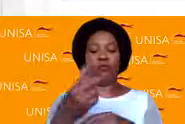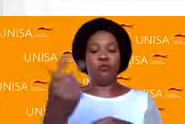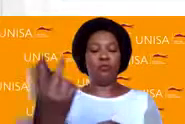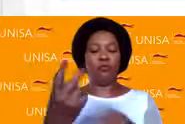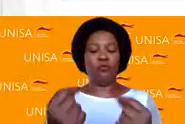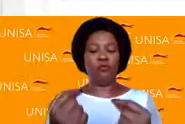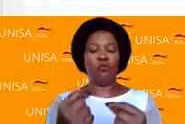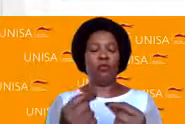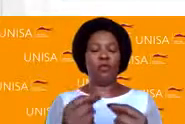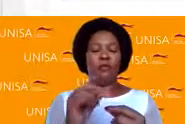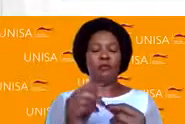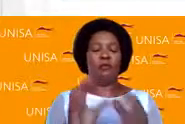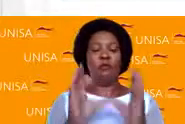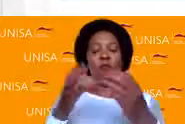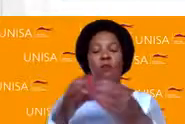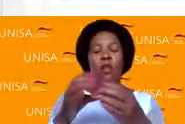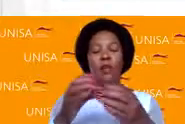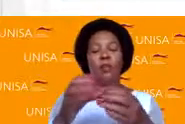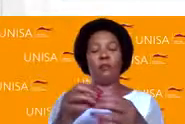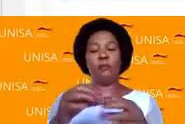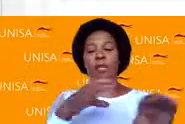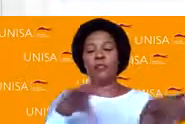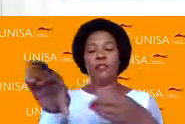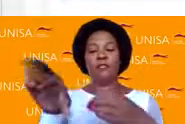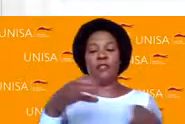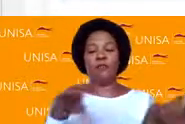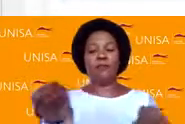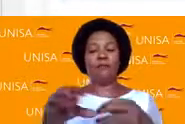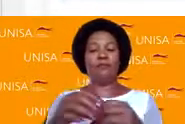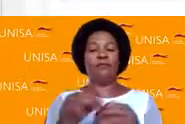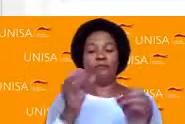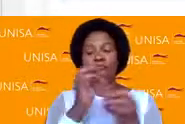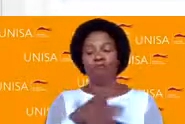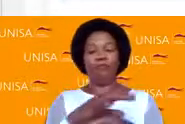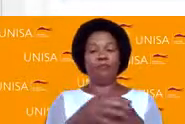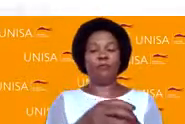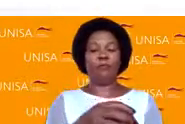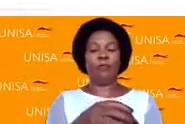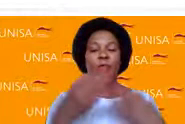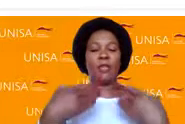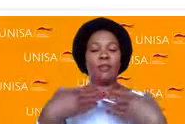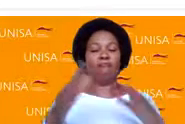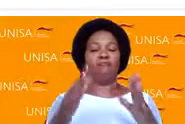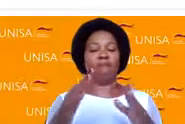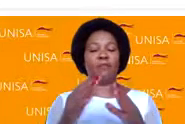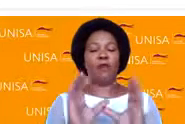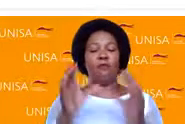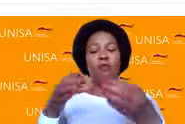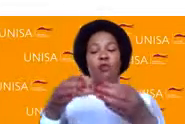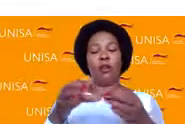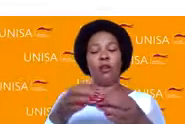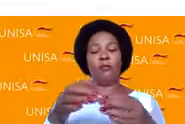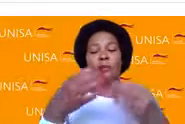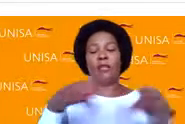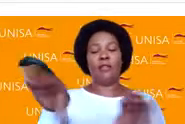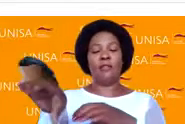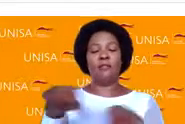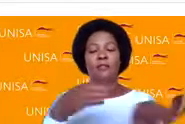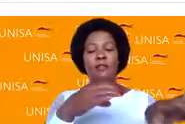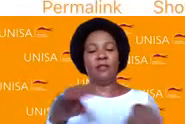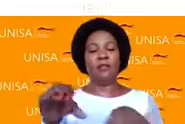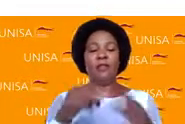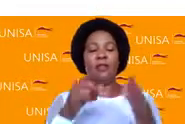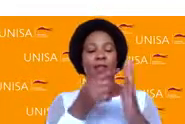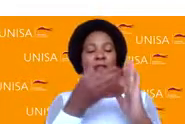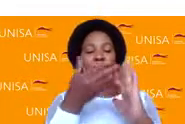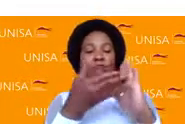a forum activity. So we can start off with a forum activity over here. And this is